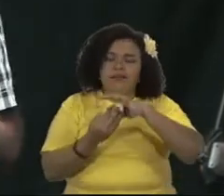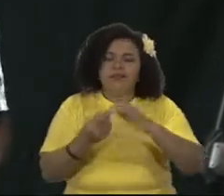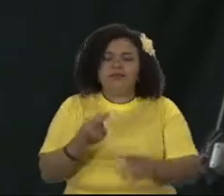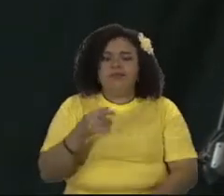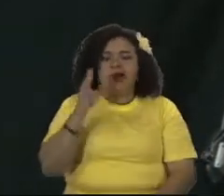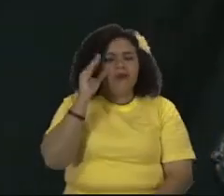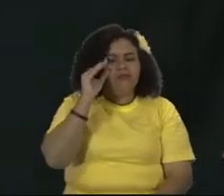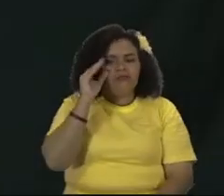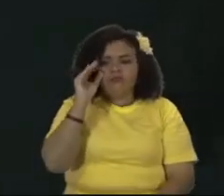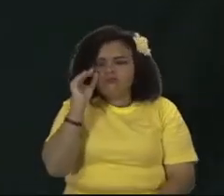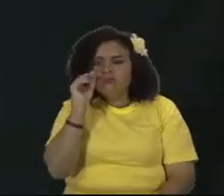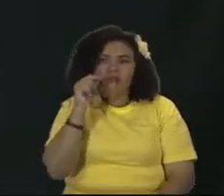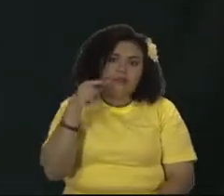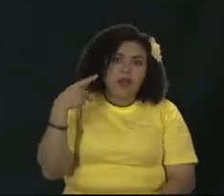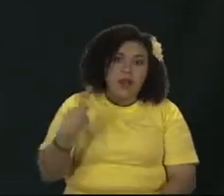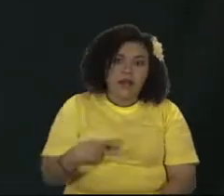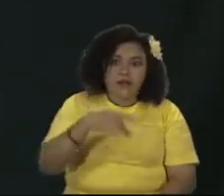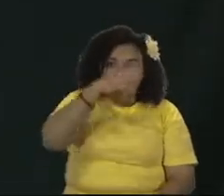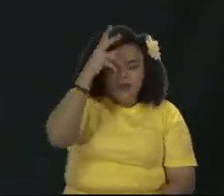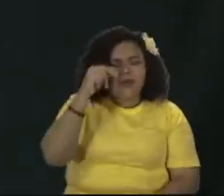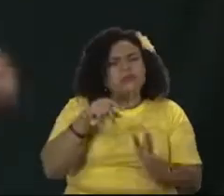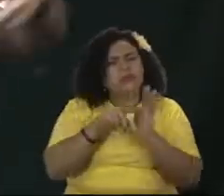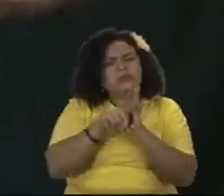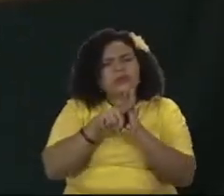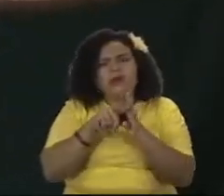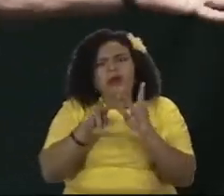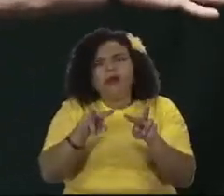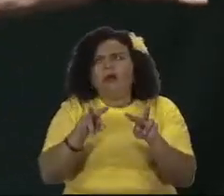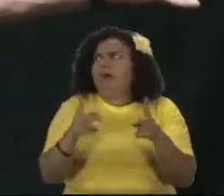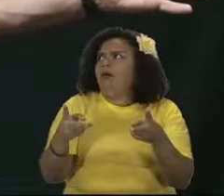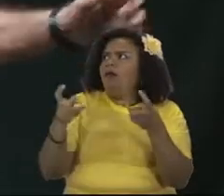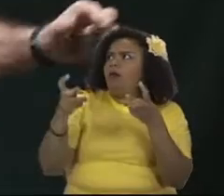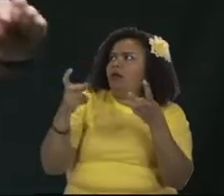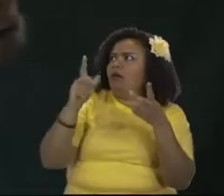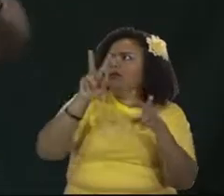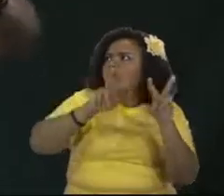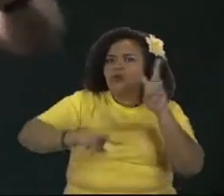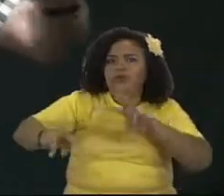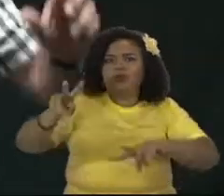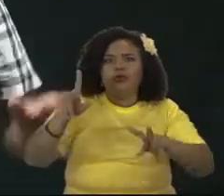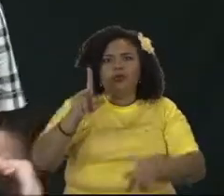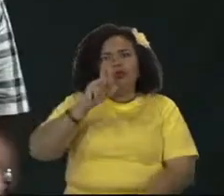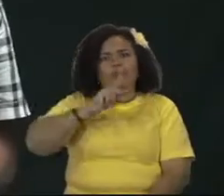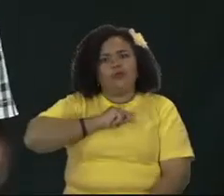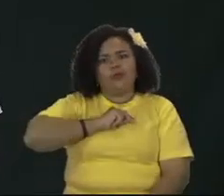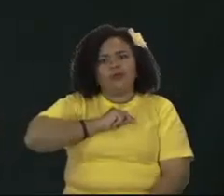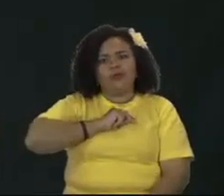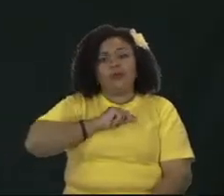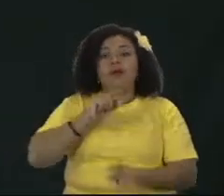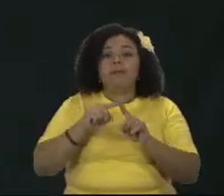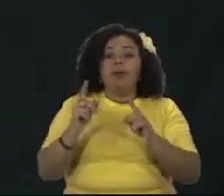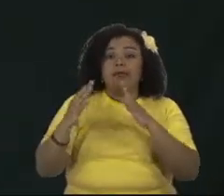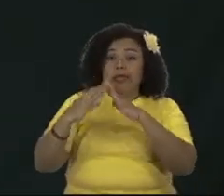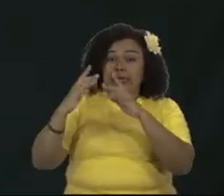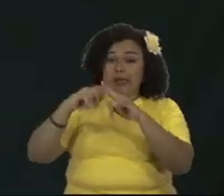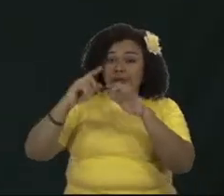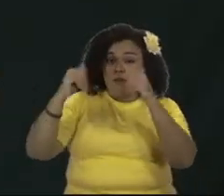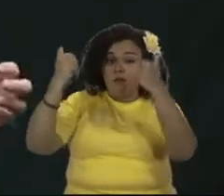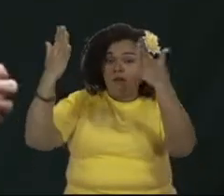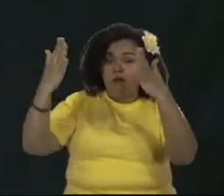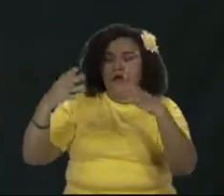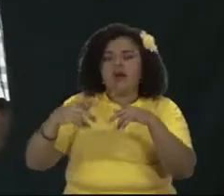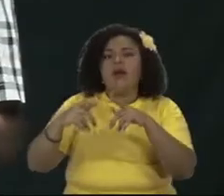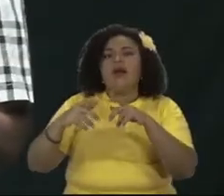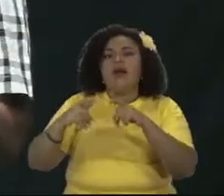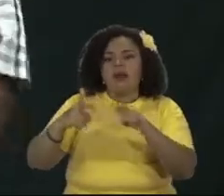more than 2,000 members. There is none of it like it. They are big, but they do not know the word.